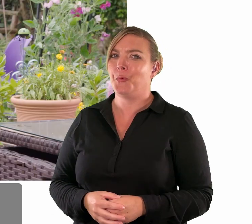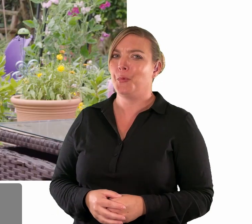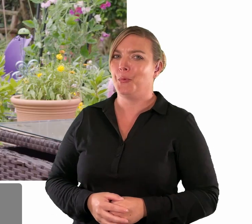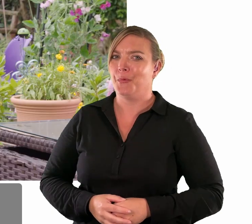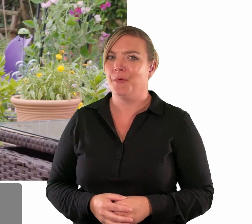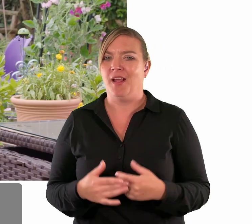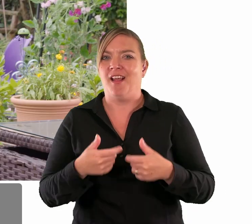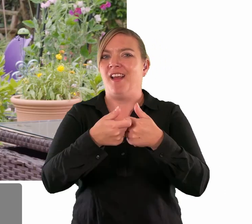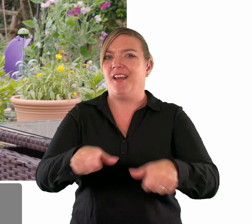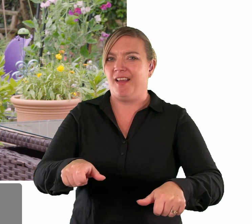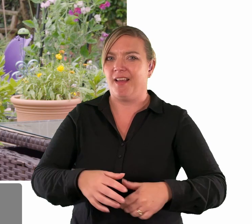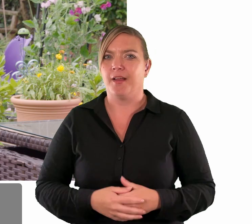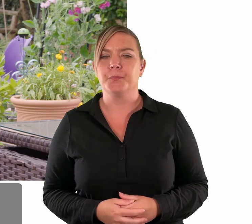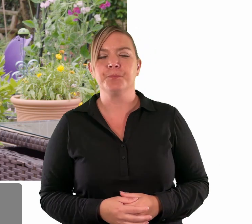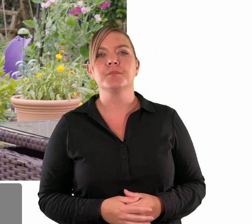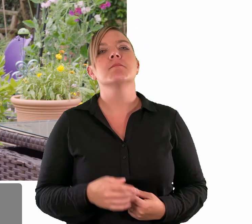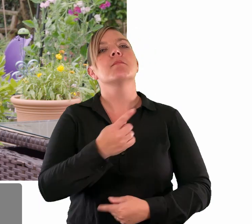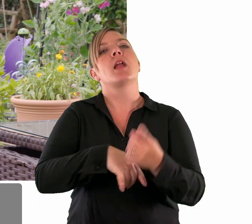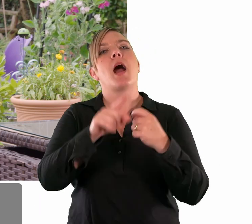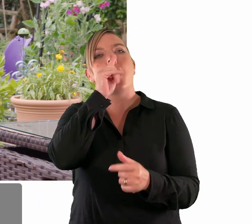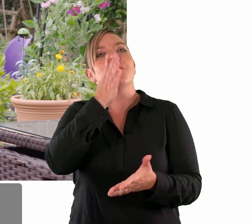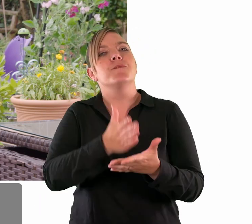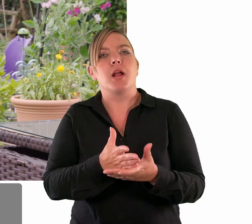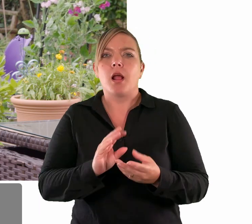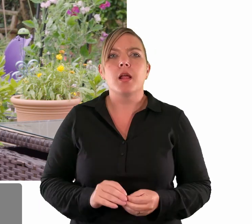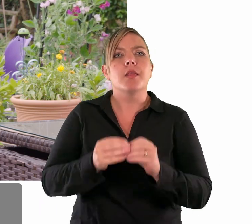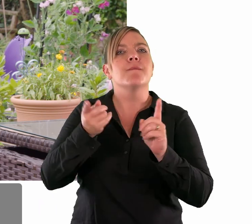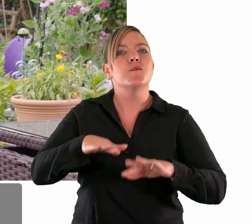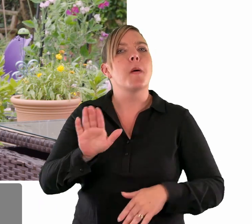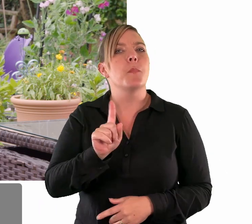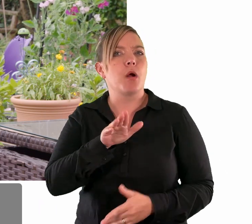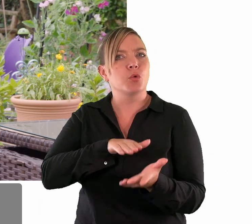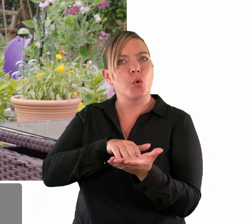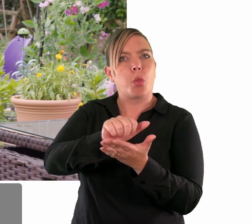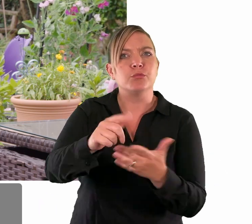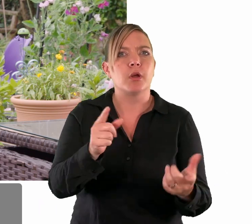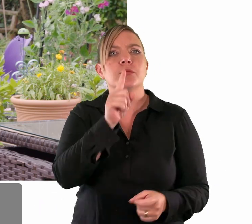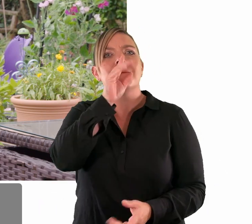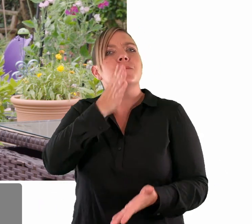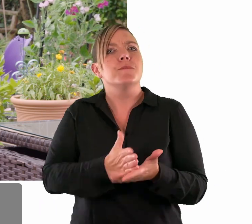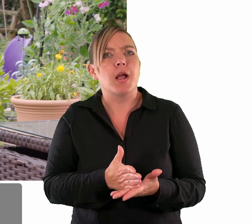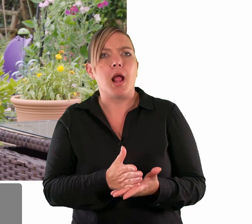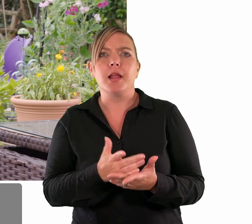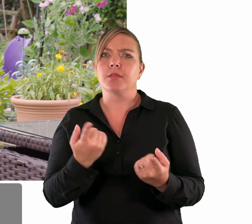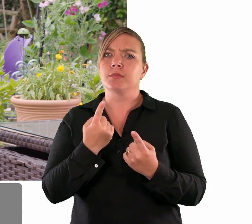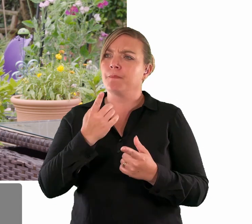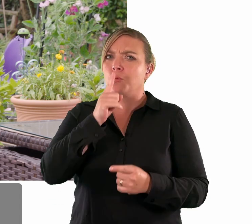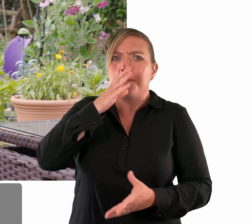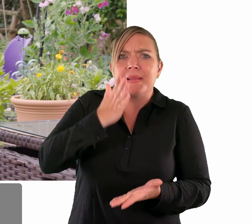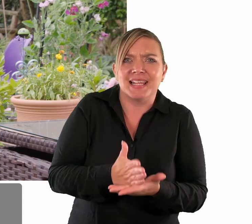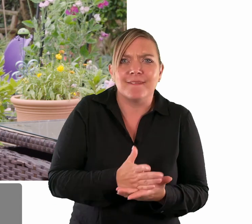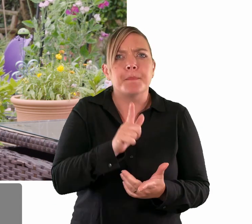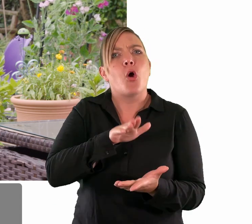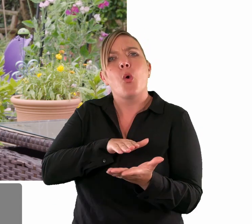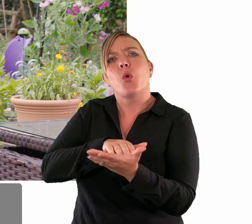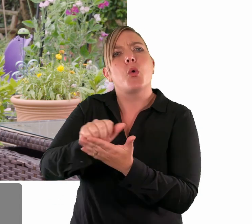Our faith is made out of culture. So faith is something that you believe in. And culture is not necessarily something you believe